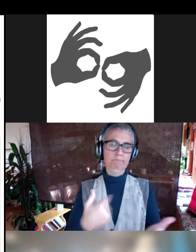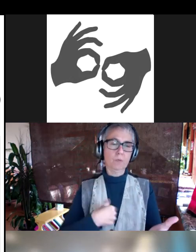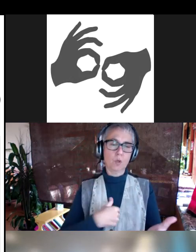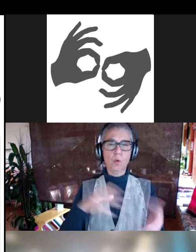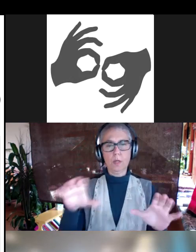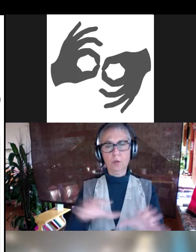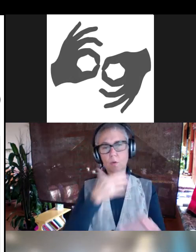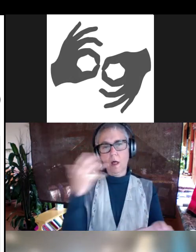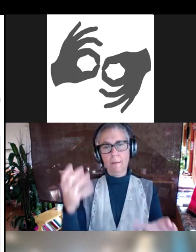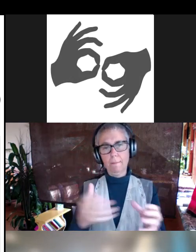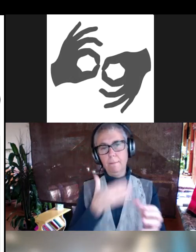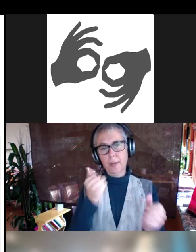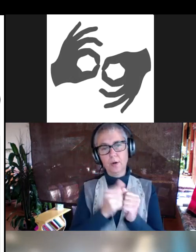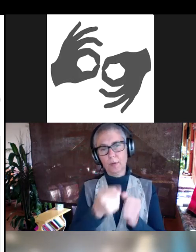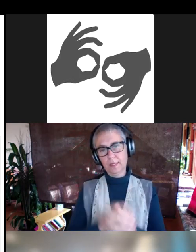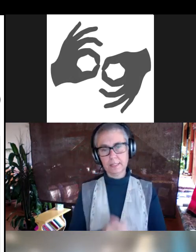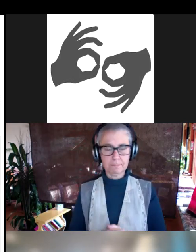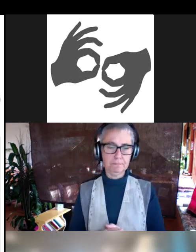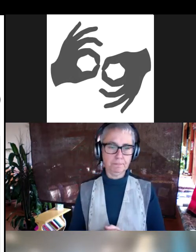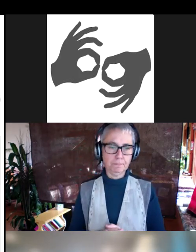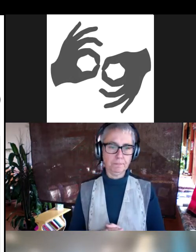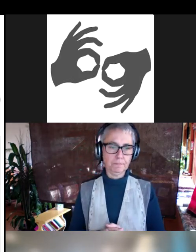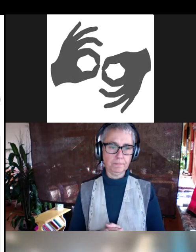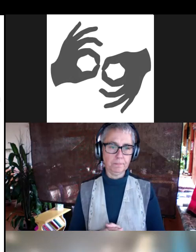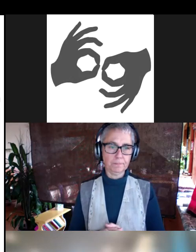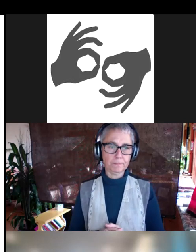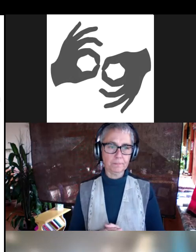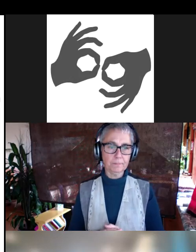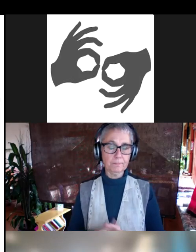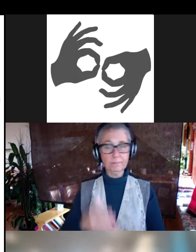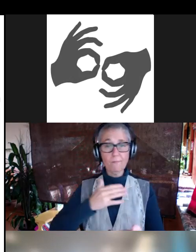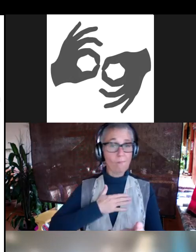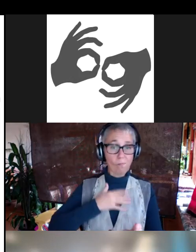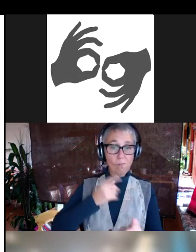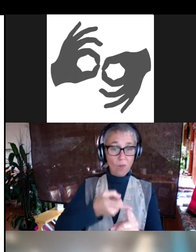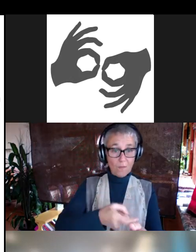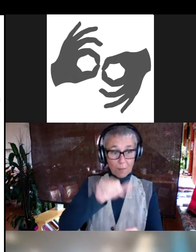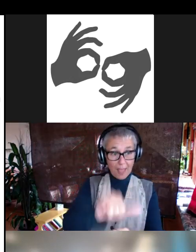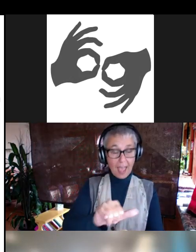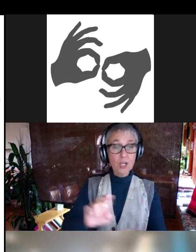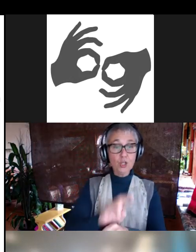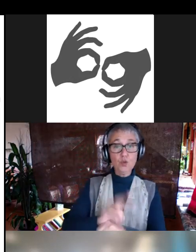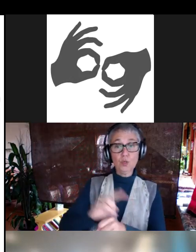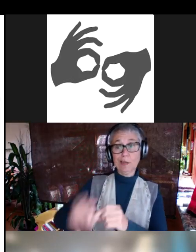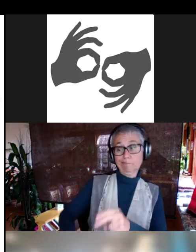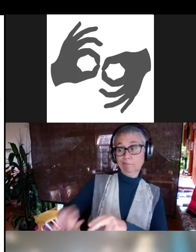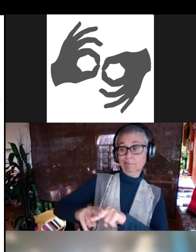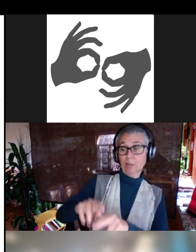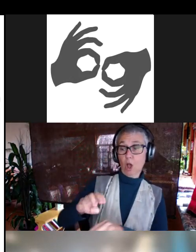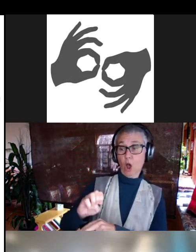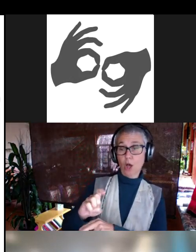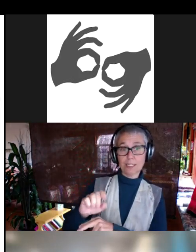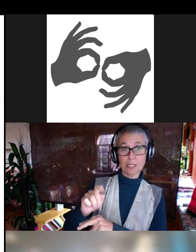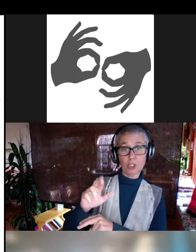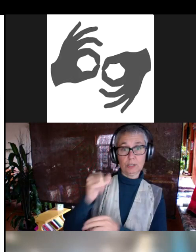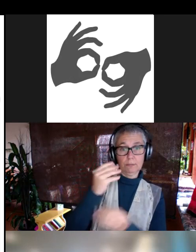greedy approach. So all that to say, for this section of the talk, using auxiliary information, so from sequence or